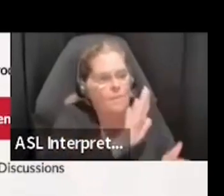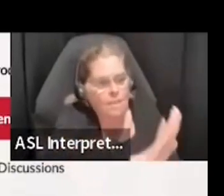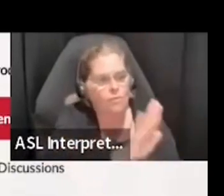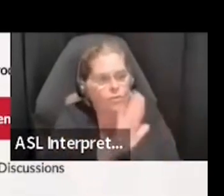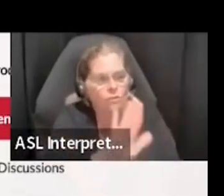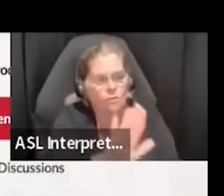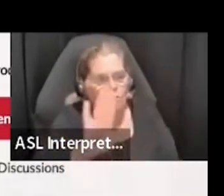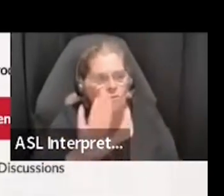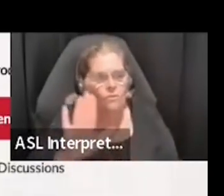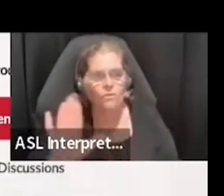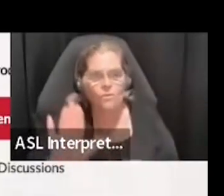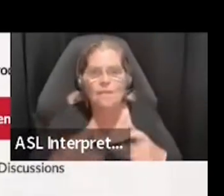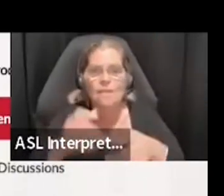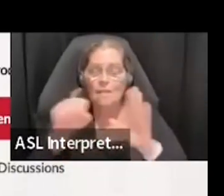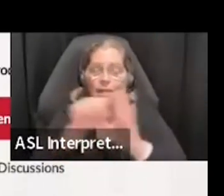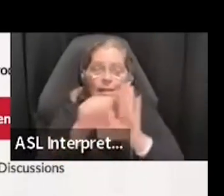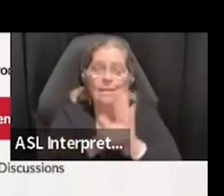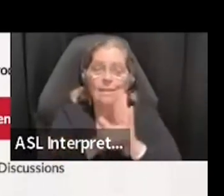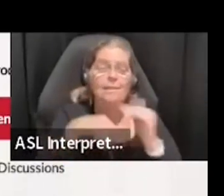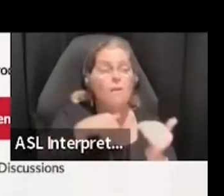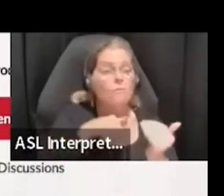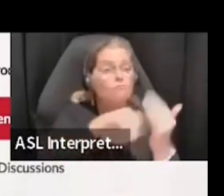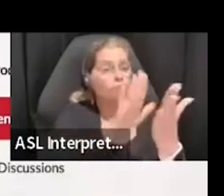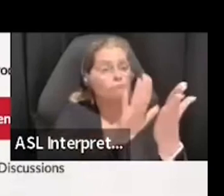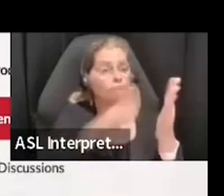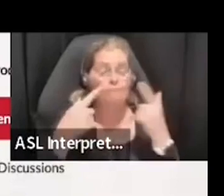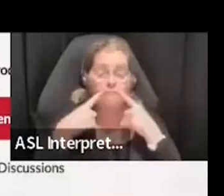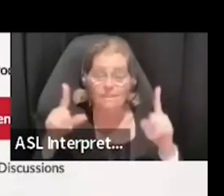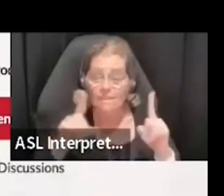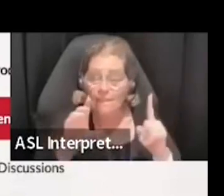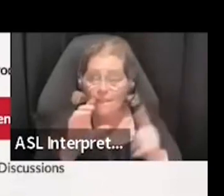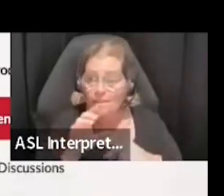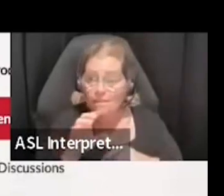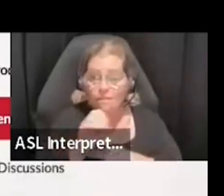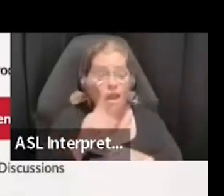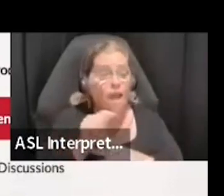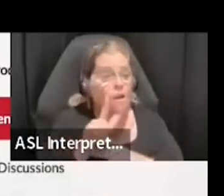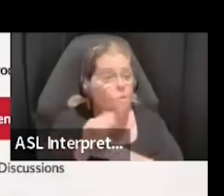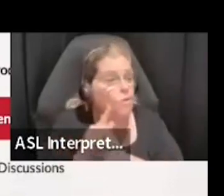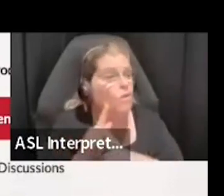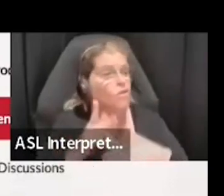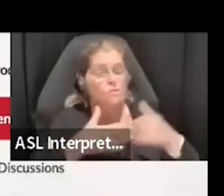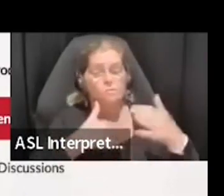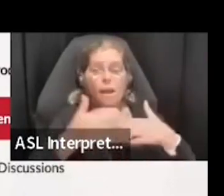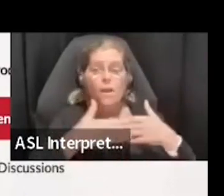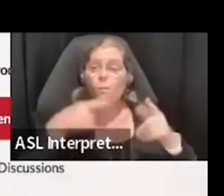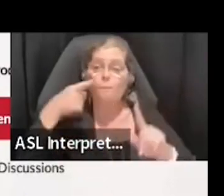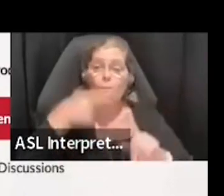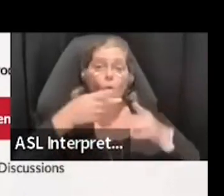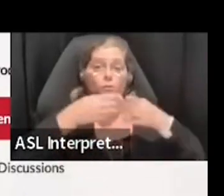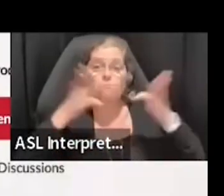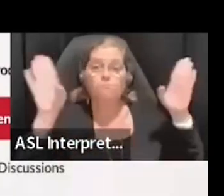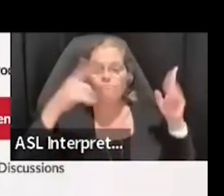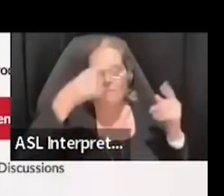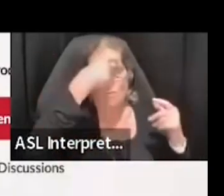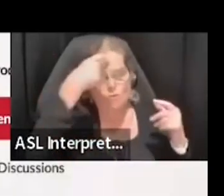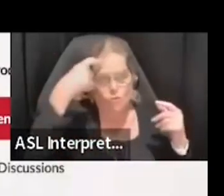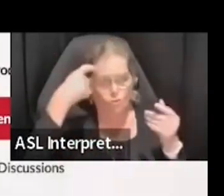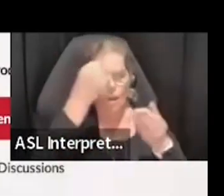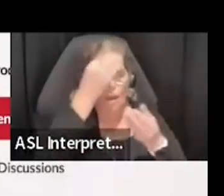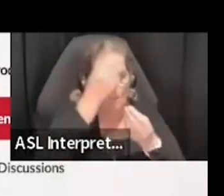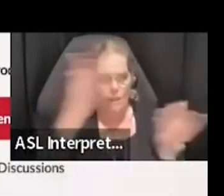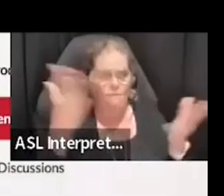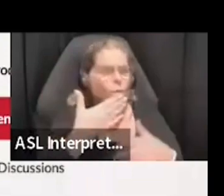how the state decides to approach a successful outlook, overall, our approach should be trauma-informed. Thank